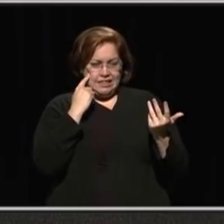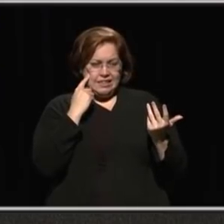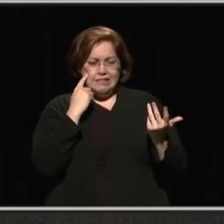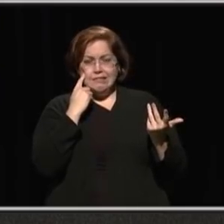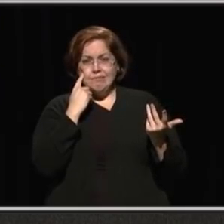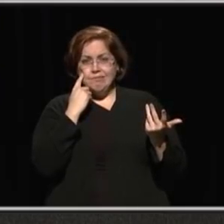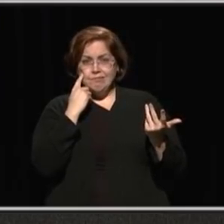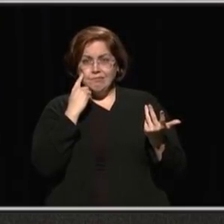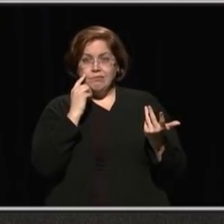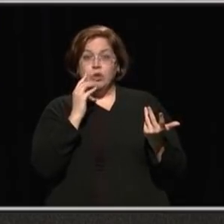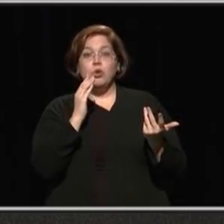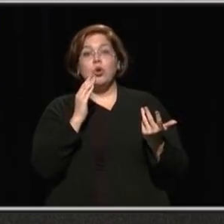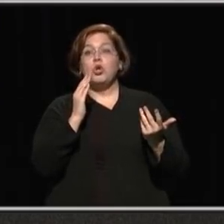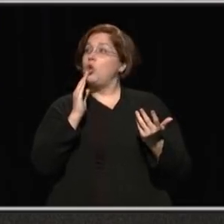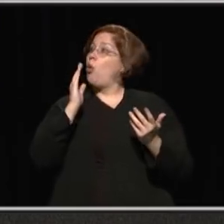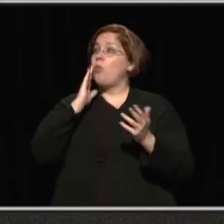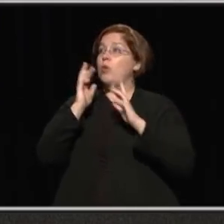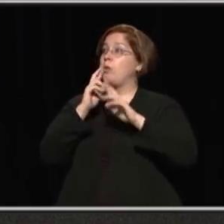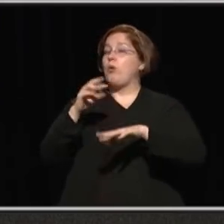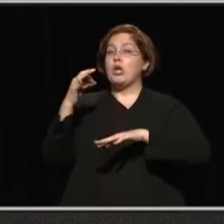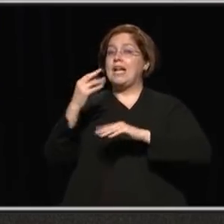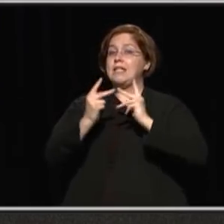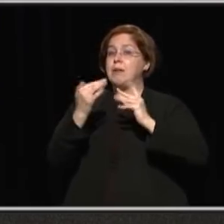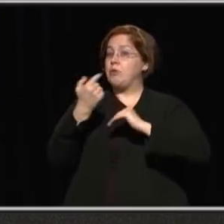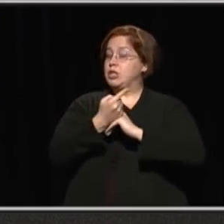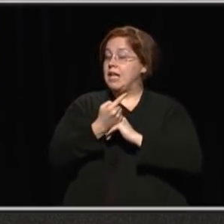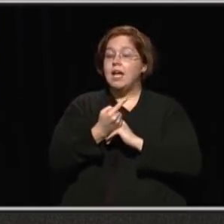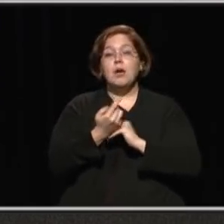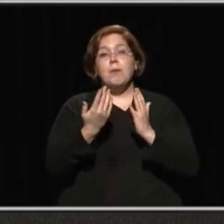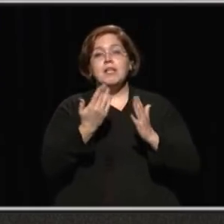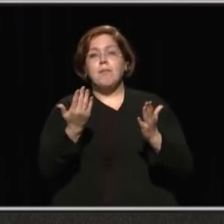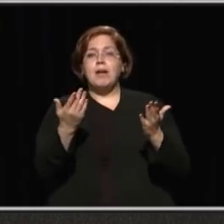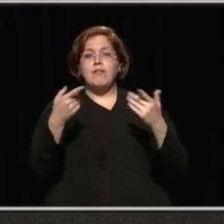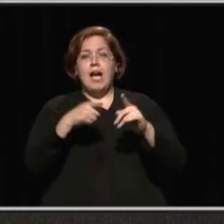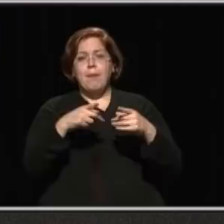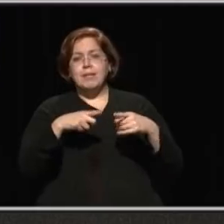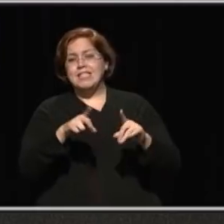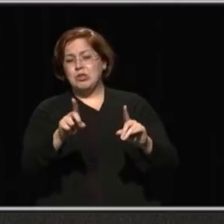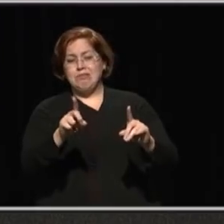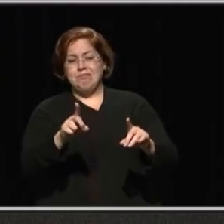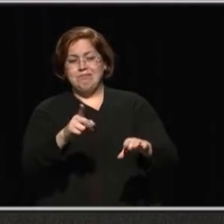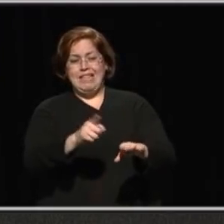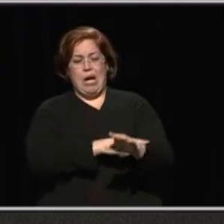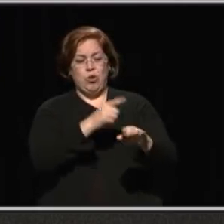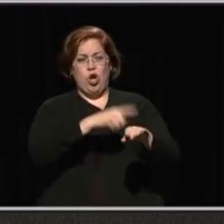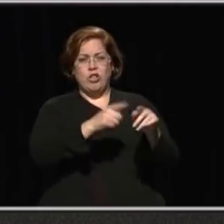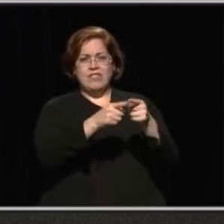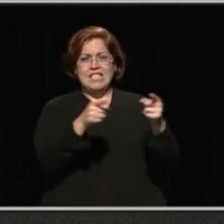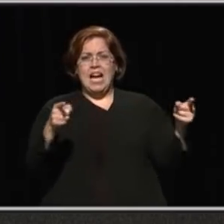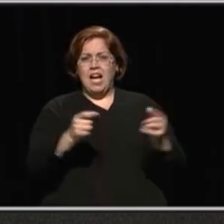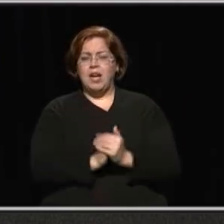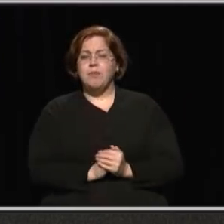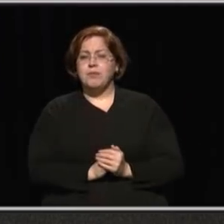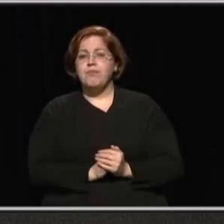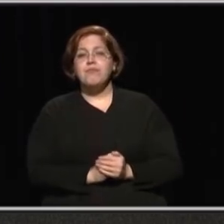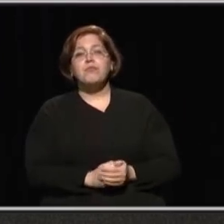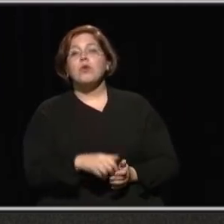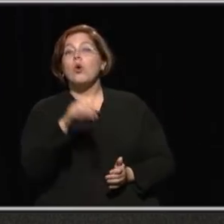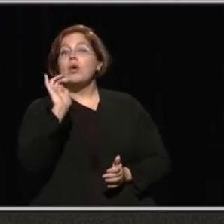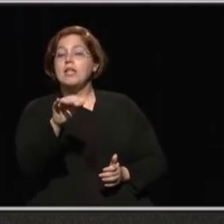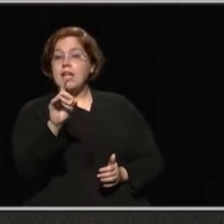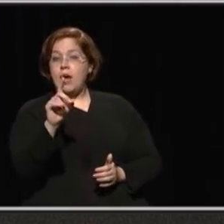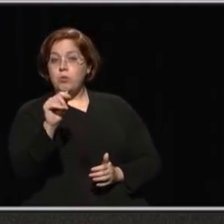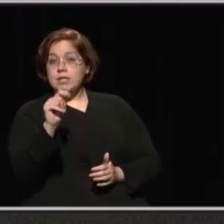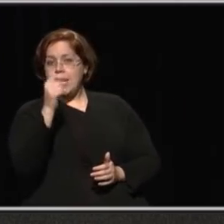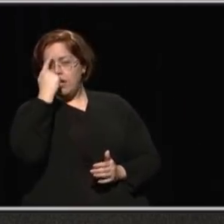we'll report 19 people today, but I imagine that could have been over how long of a period of time? So that was data over